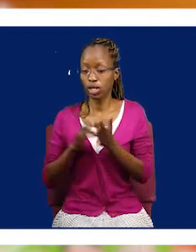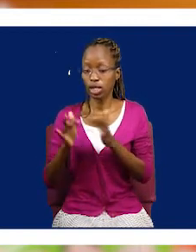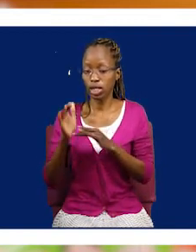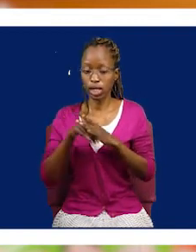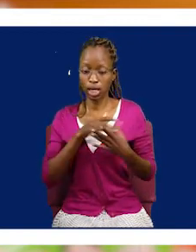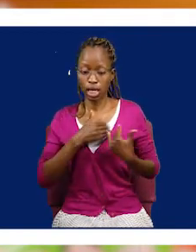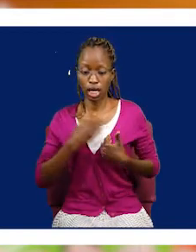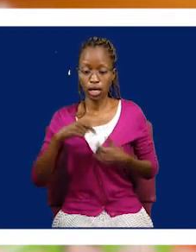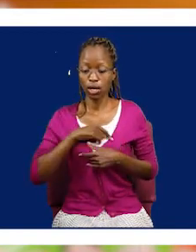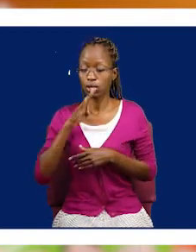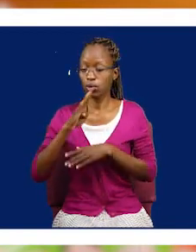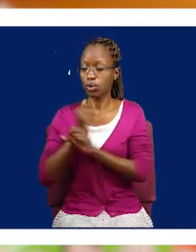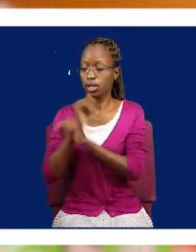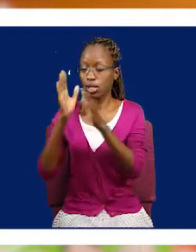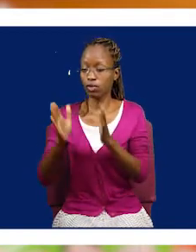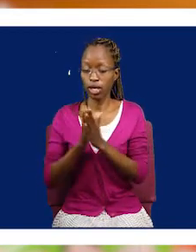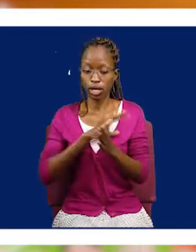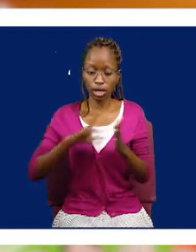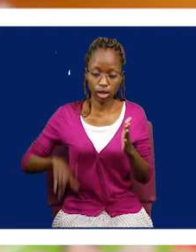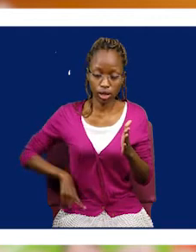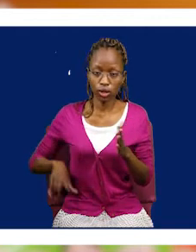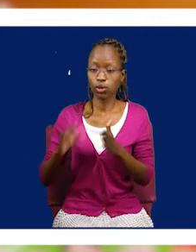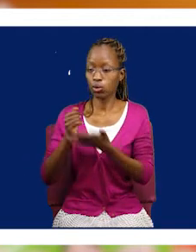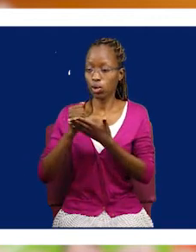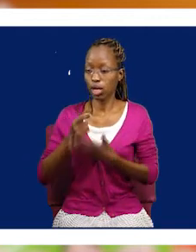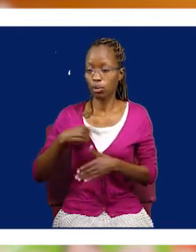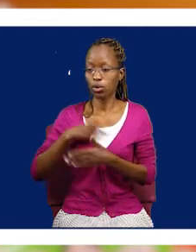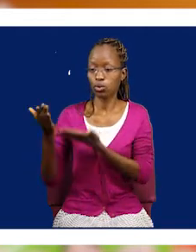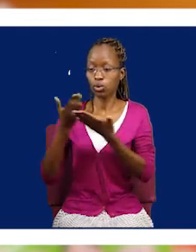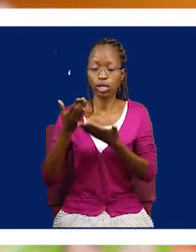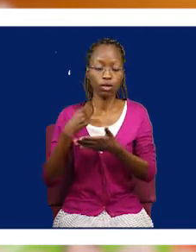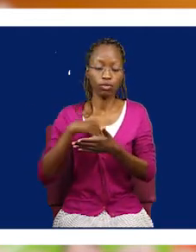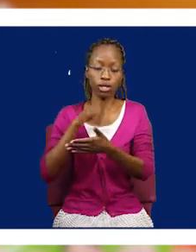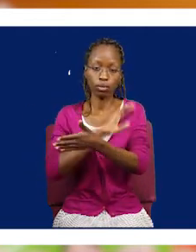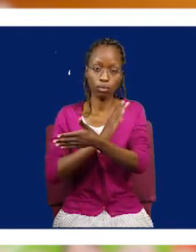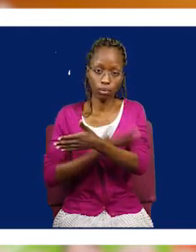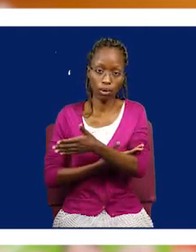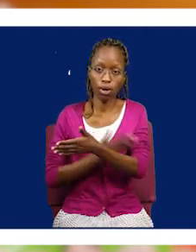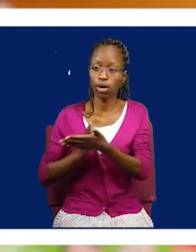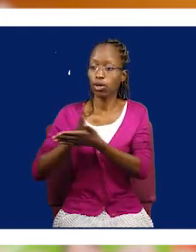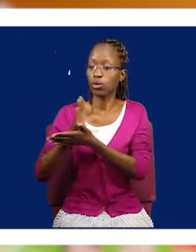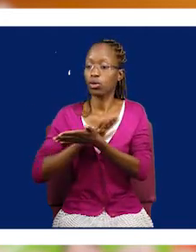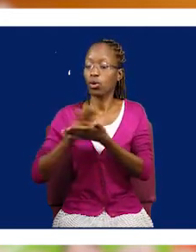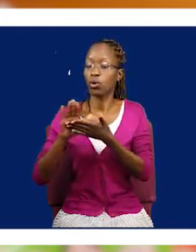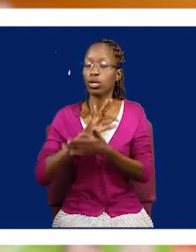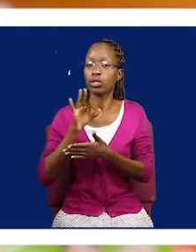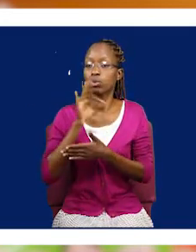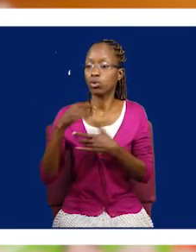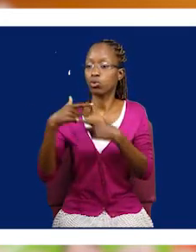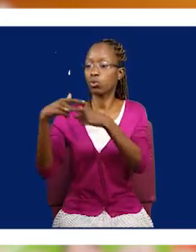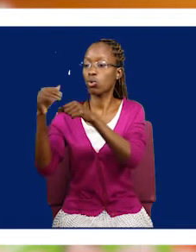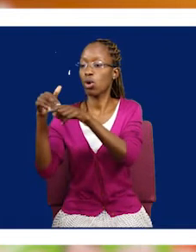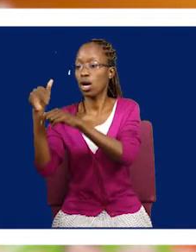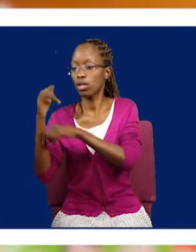heart to be our Savior, to be our Lord, to enable us, to give us the power, through the power of the Holy Spirit, to